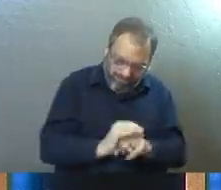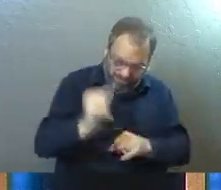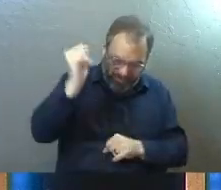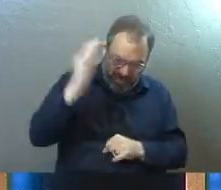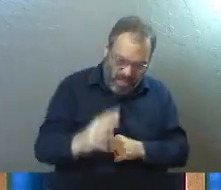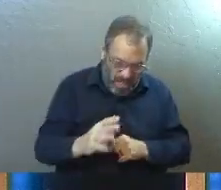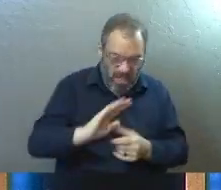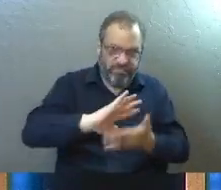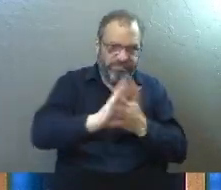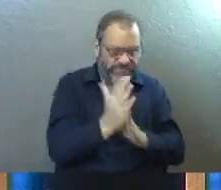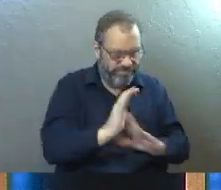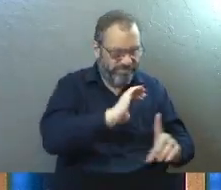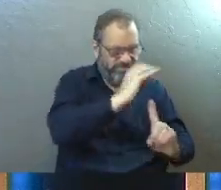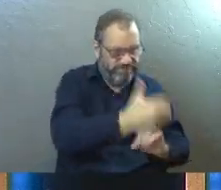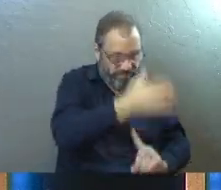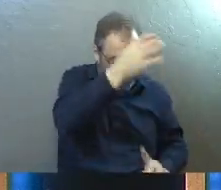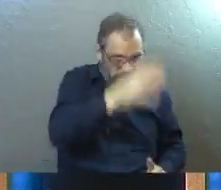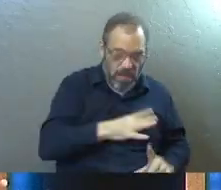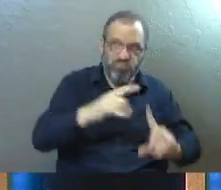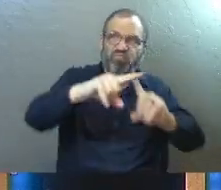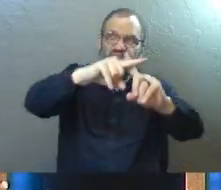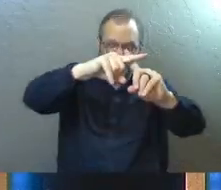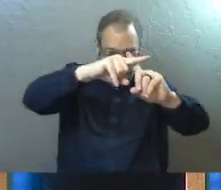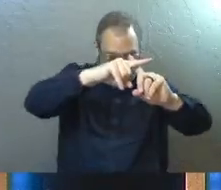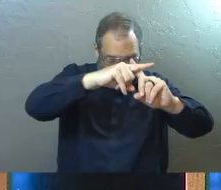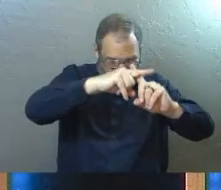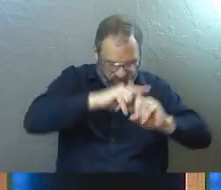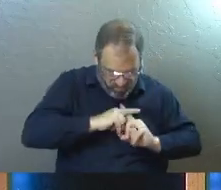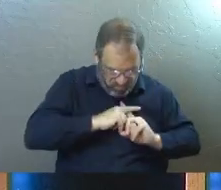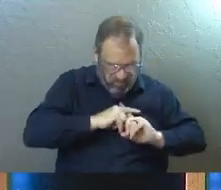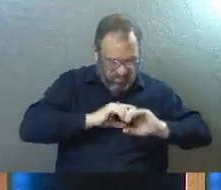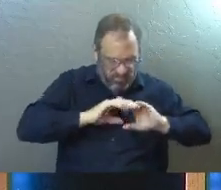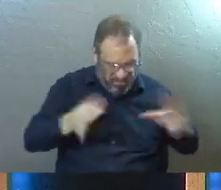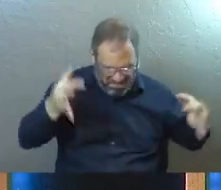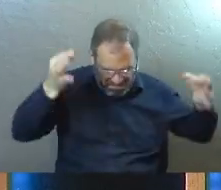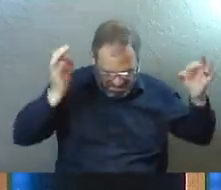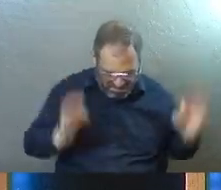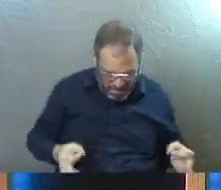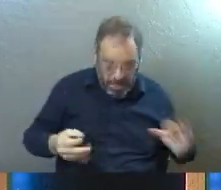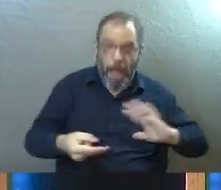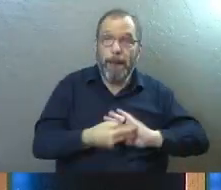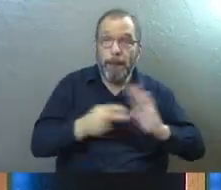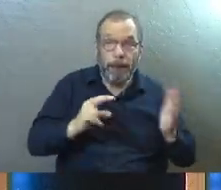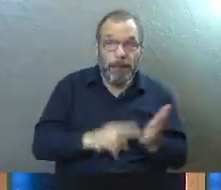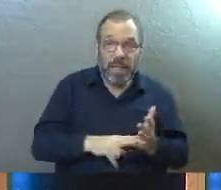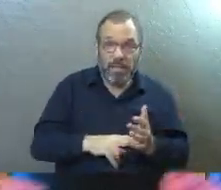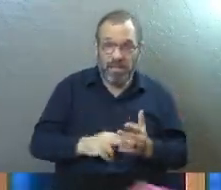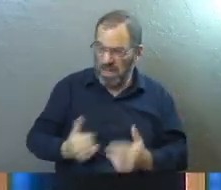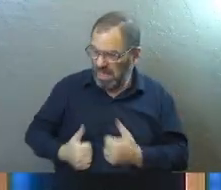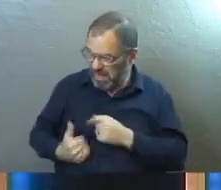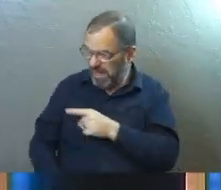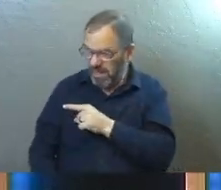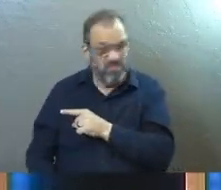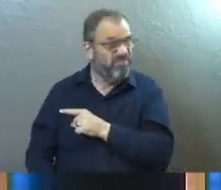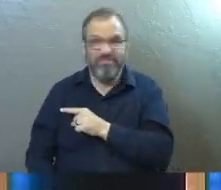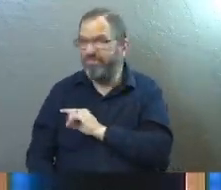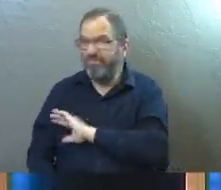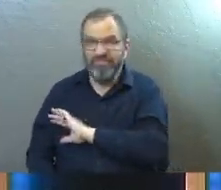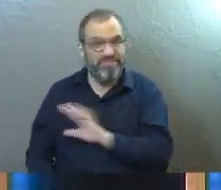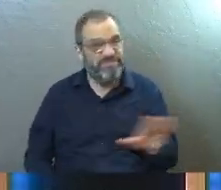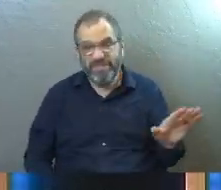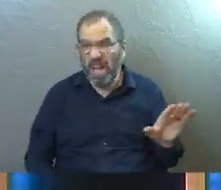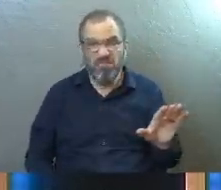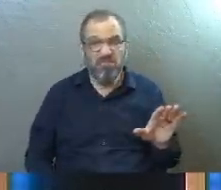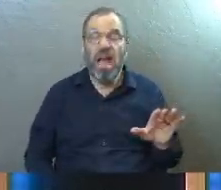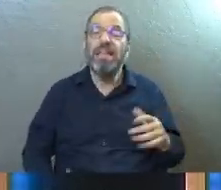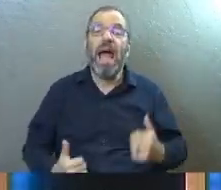fully man, and he's changed everything. You have accepted that as truth in your life, and so accepting that means that you are no longer going to live the way you once did.